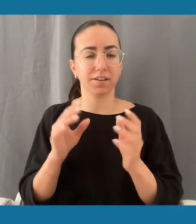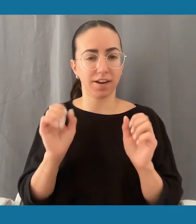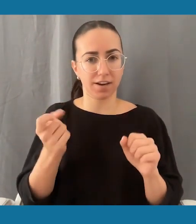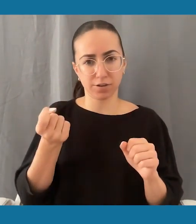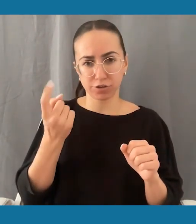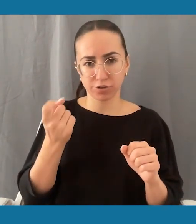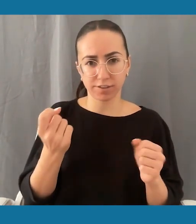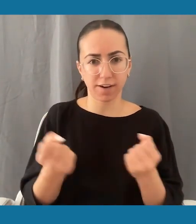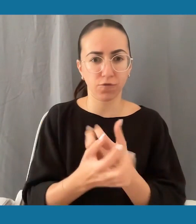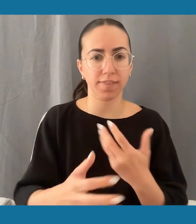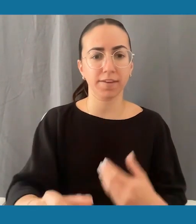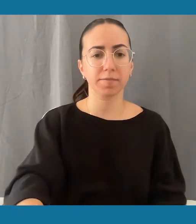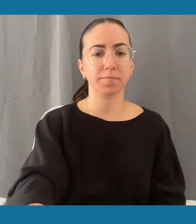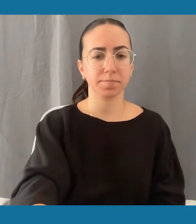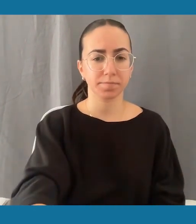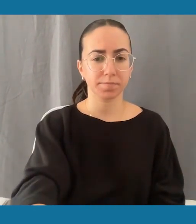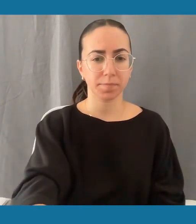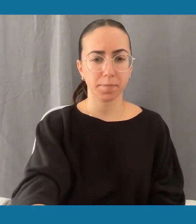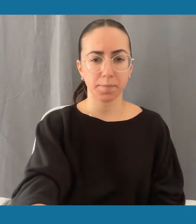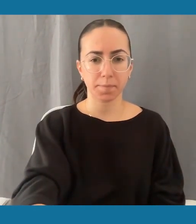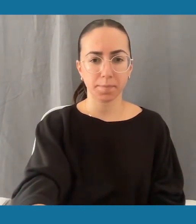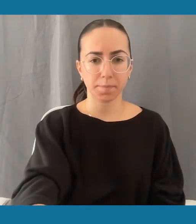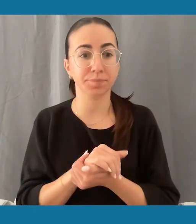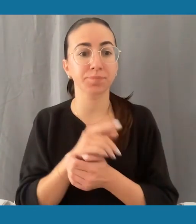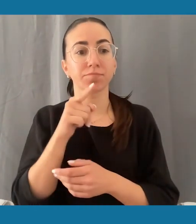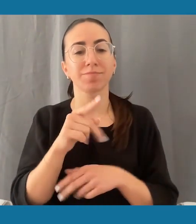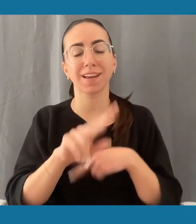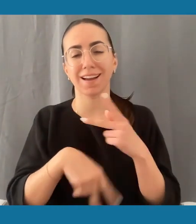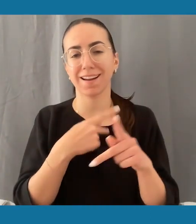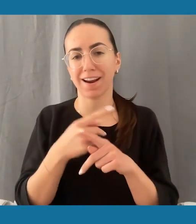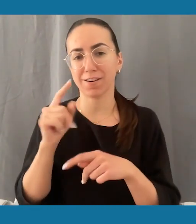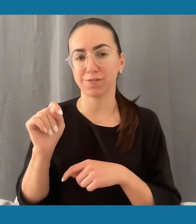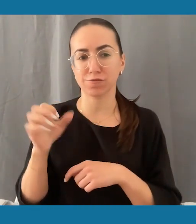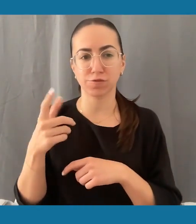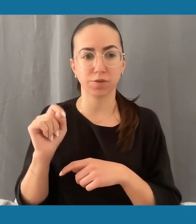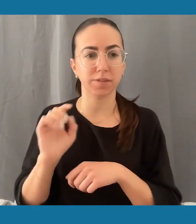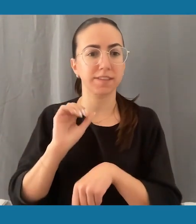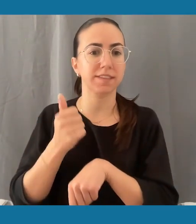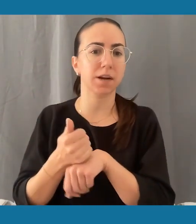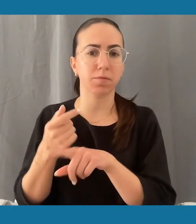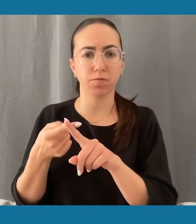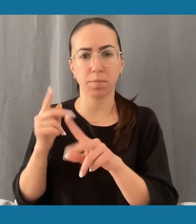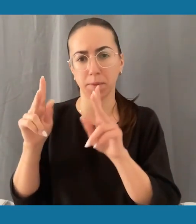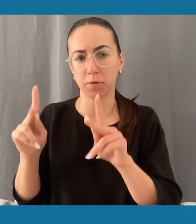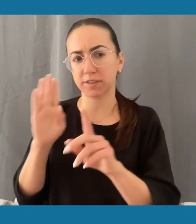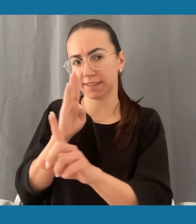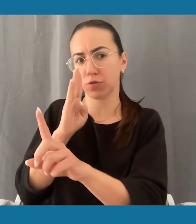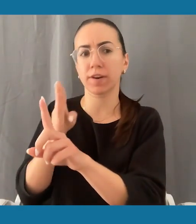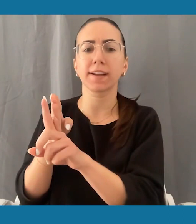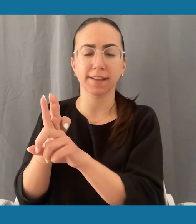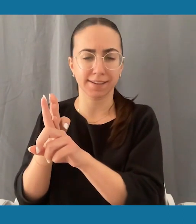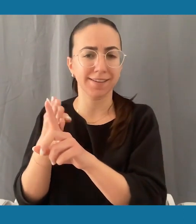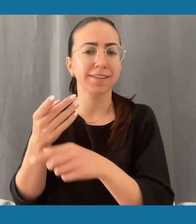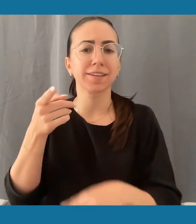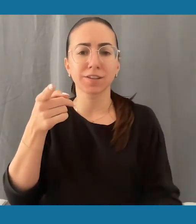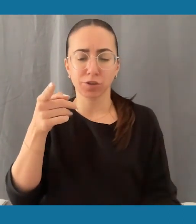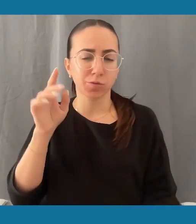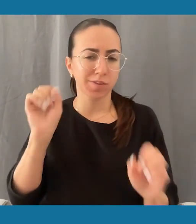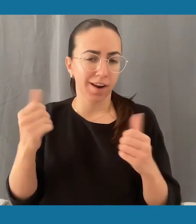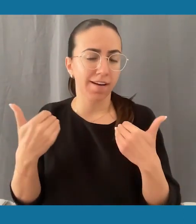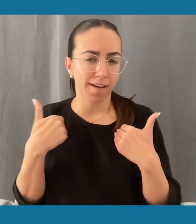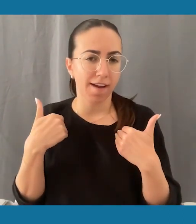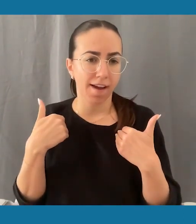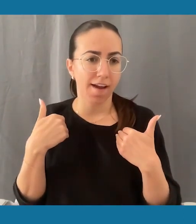that knowledge and expertise. This type of trust is established by the individual directly. You can certainly